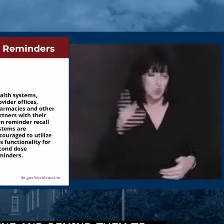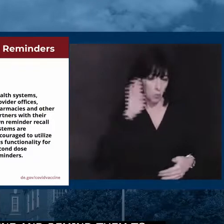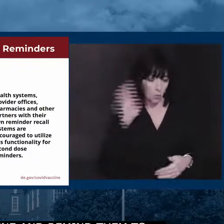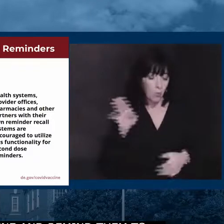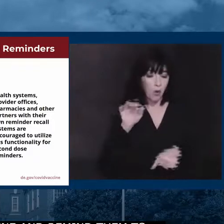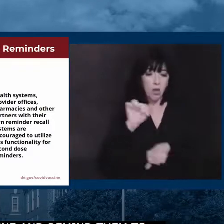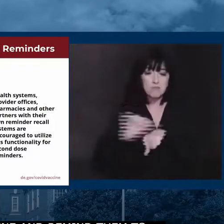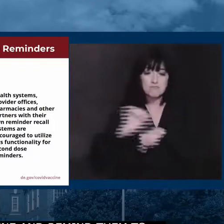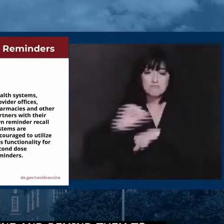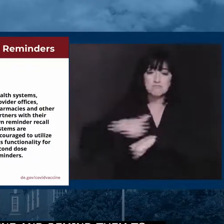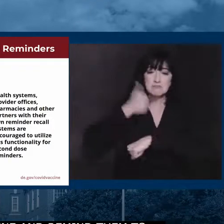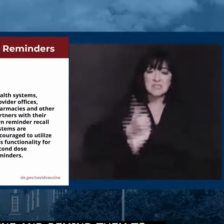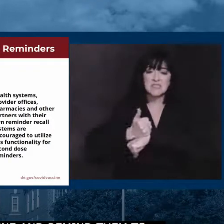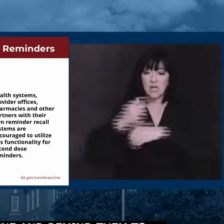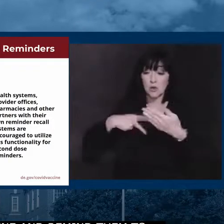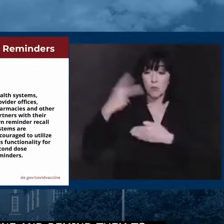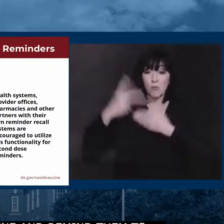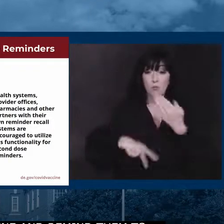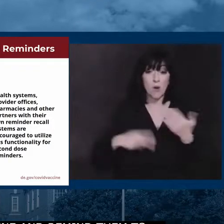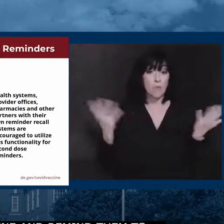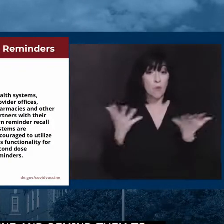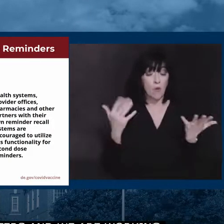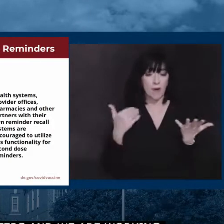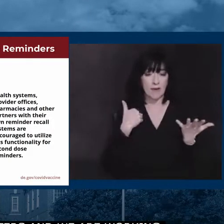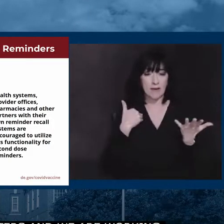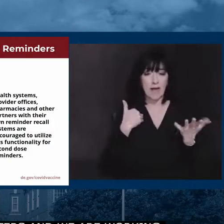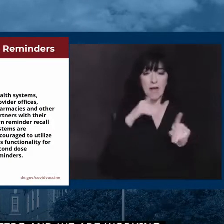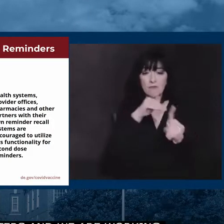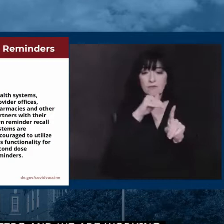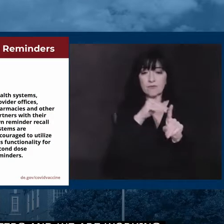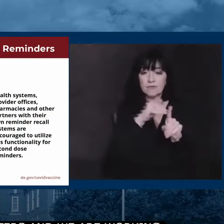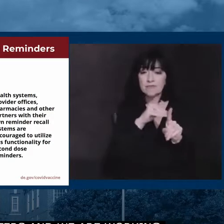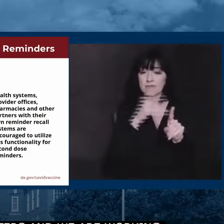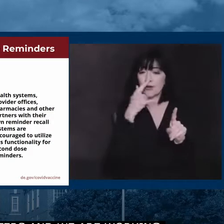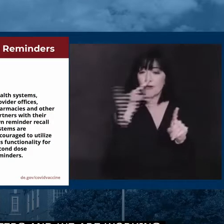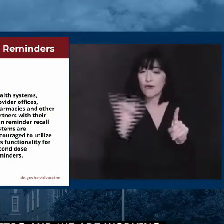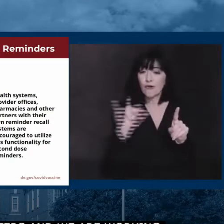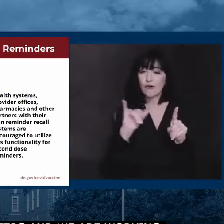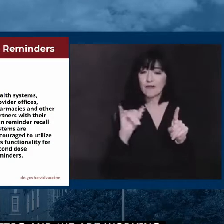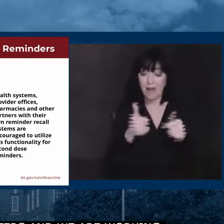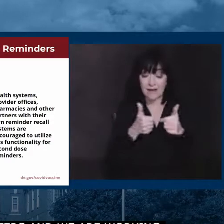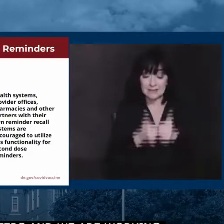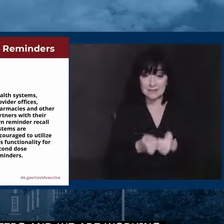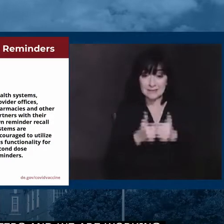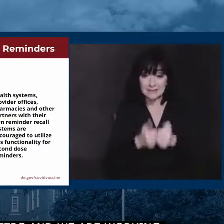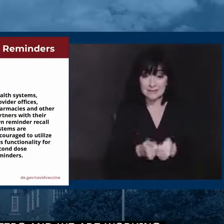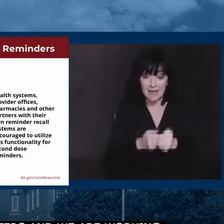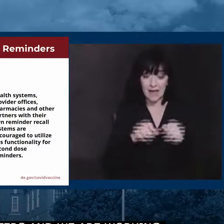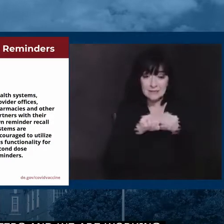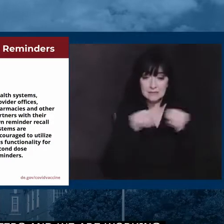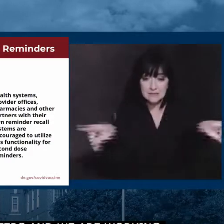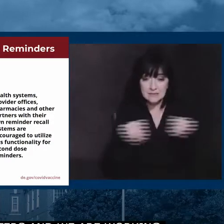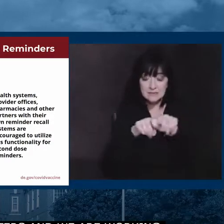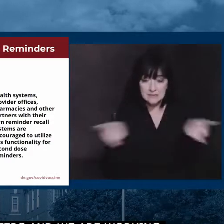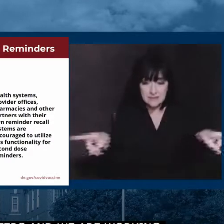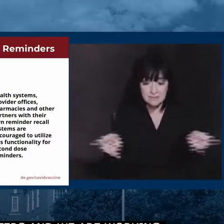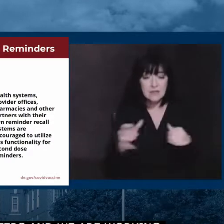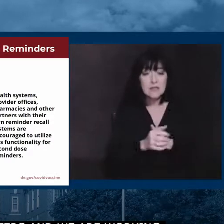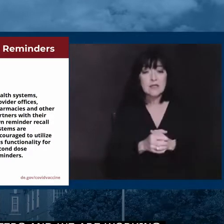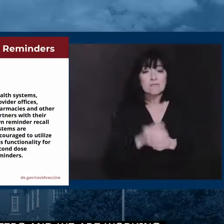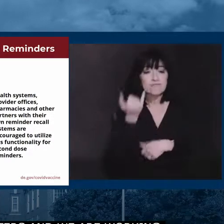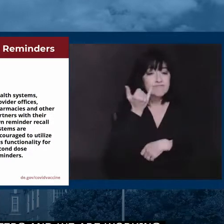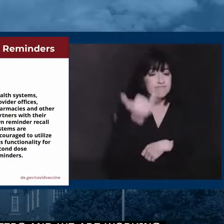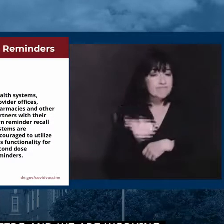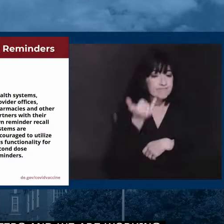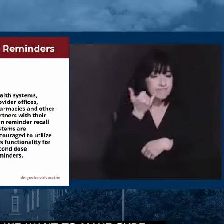So we want to make sure that people know to come back and when to come back to